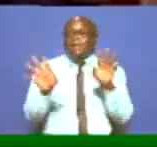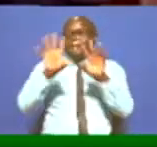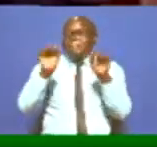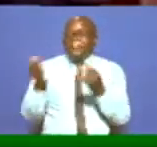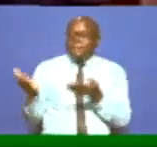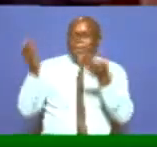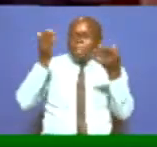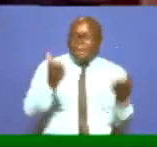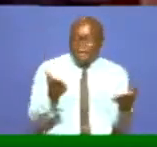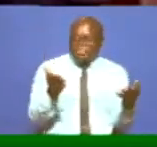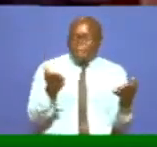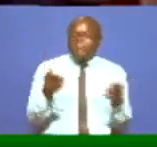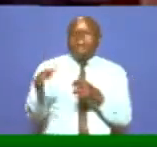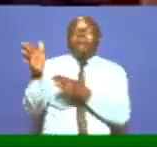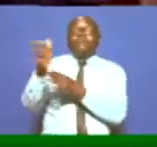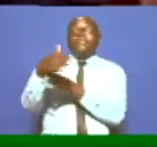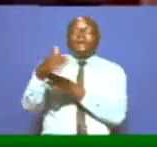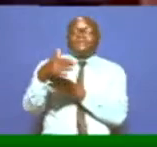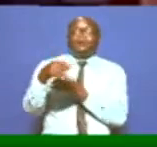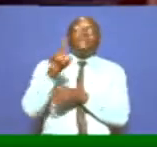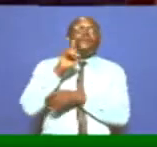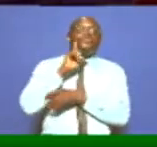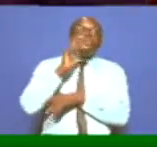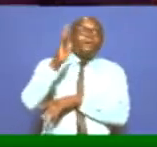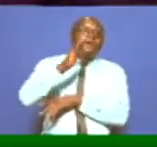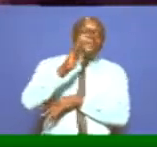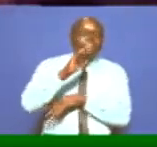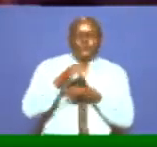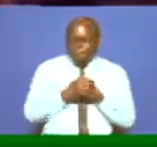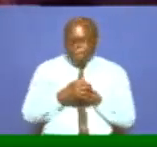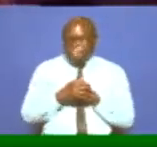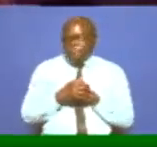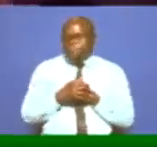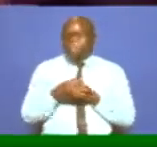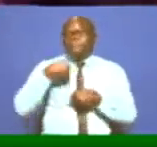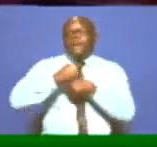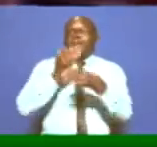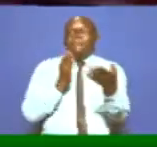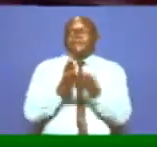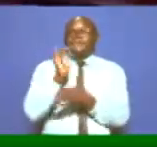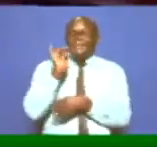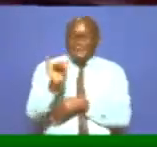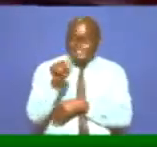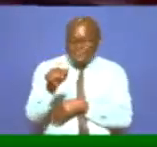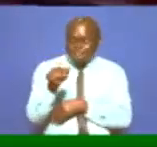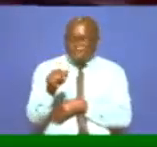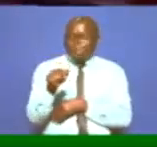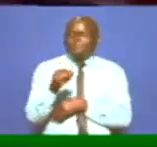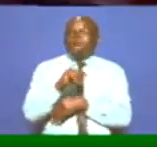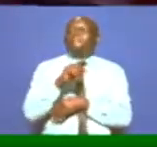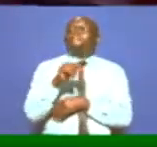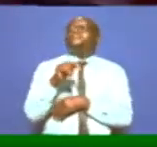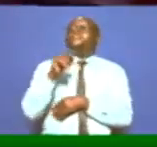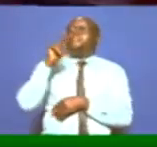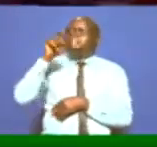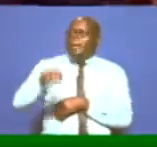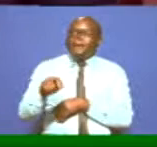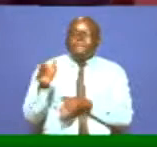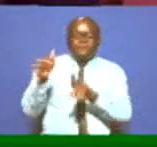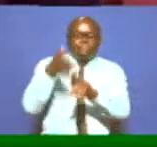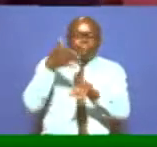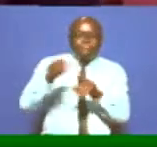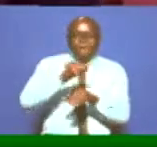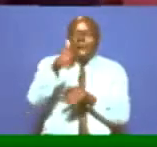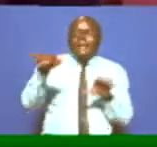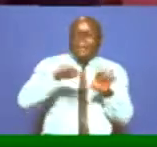on Thursday or tomorrow afternoon, Mr. Speaker, I'll make sure it all will, I'll convince my colleagues